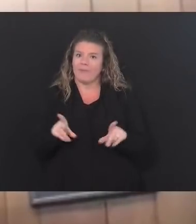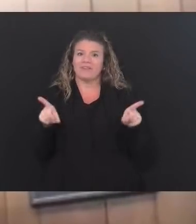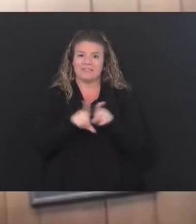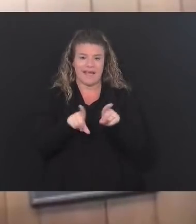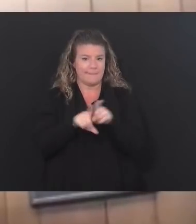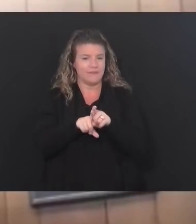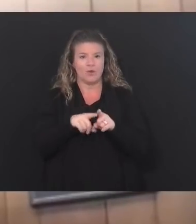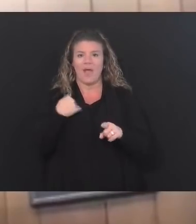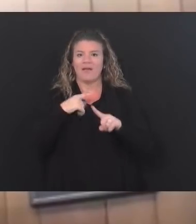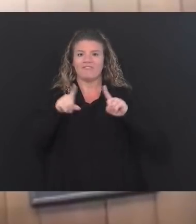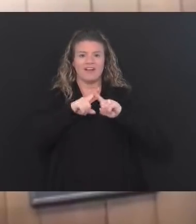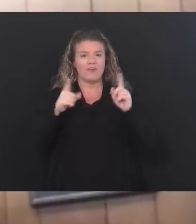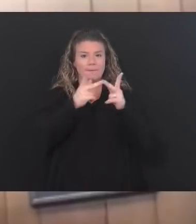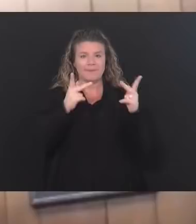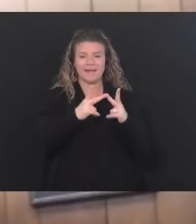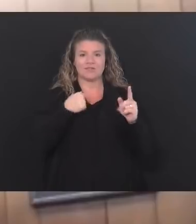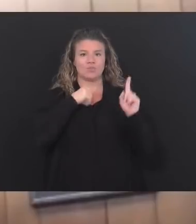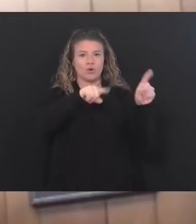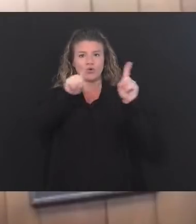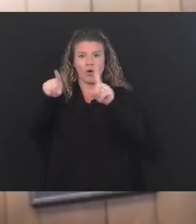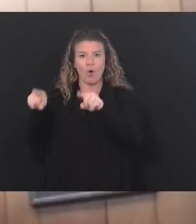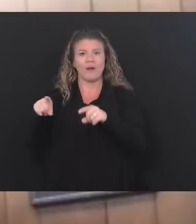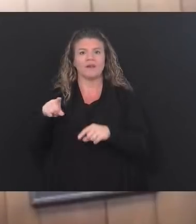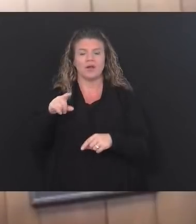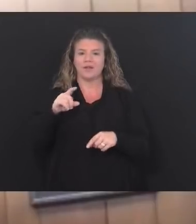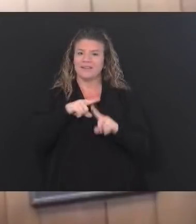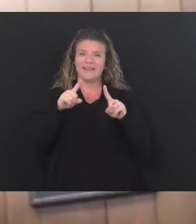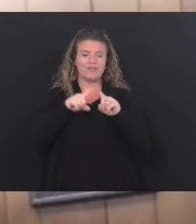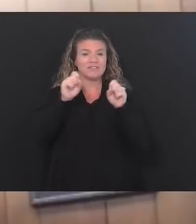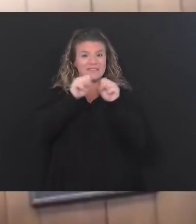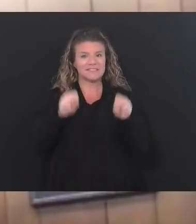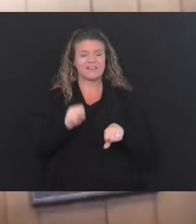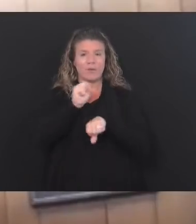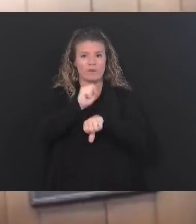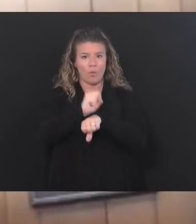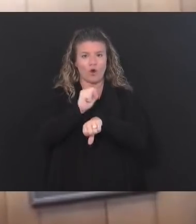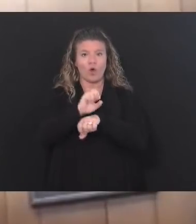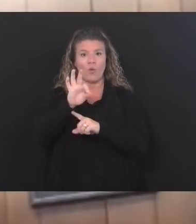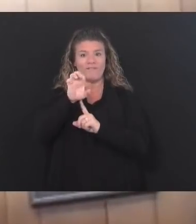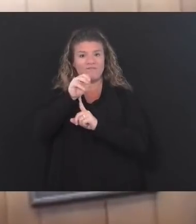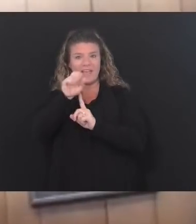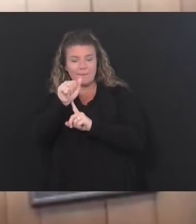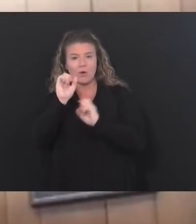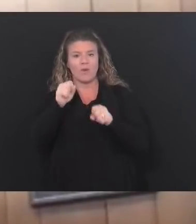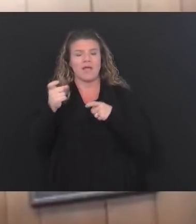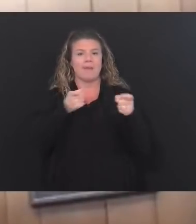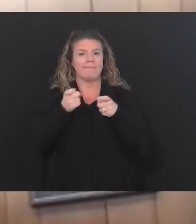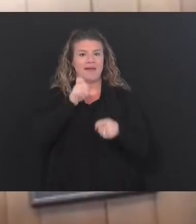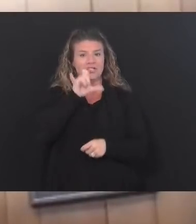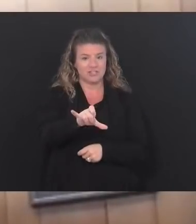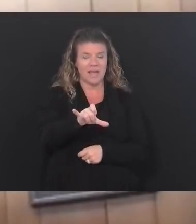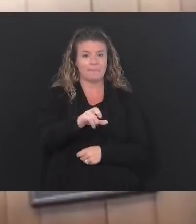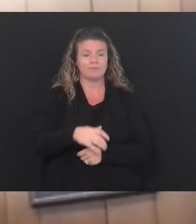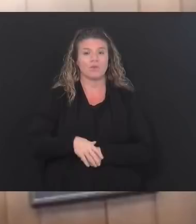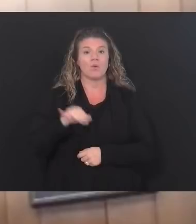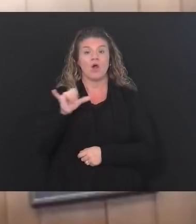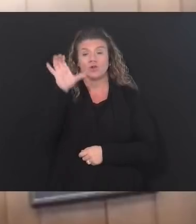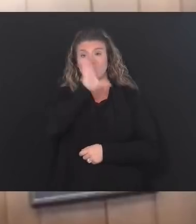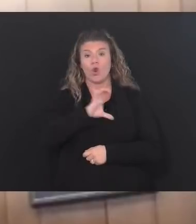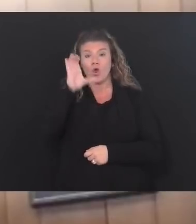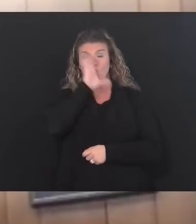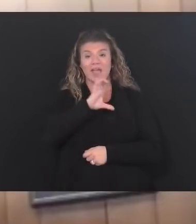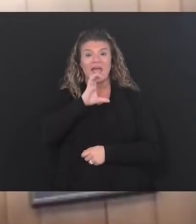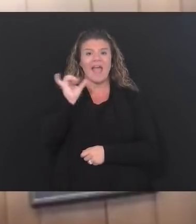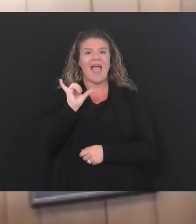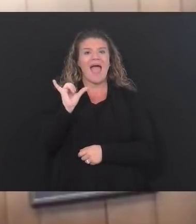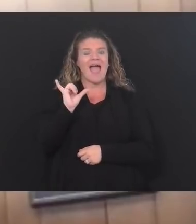the system that is out there with FEMA to be able to manage that. We also now look at the proposed